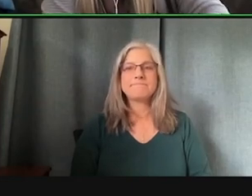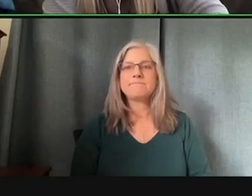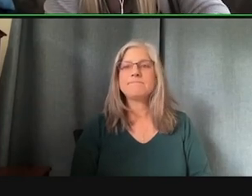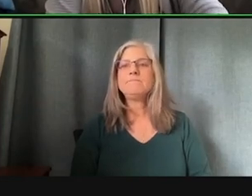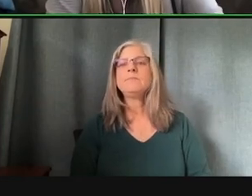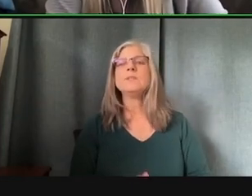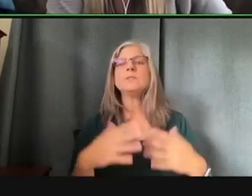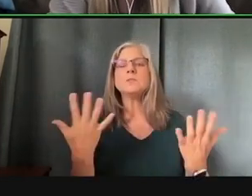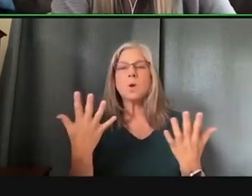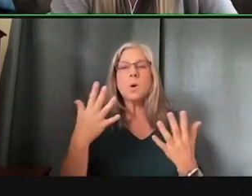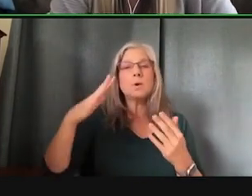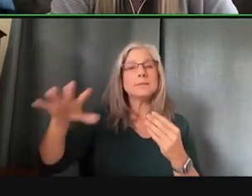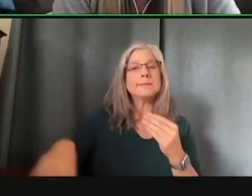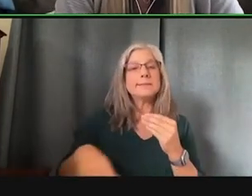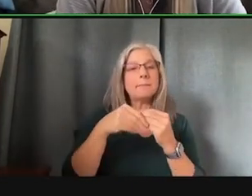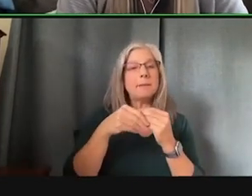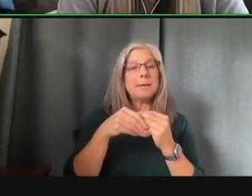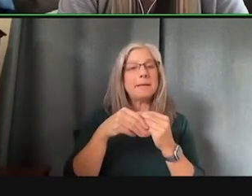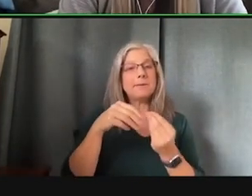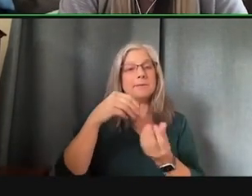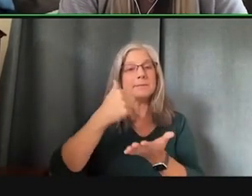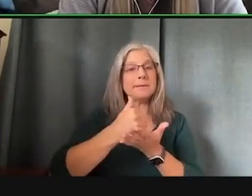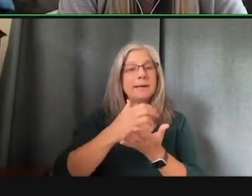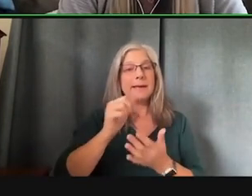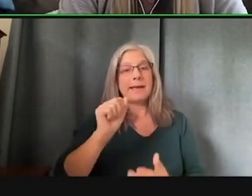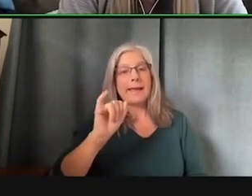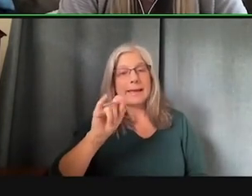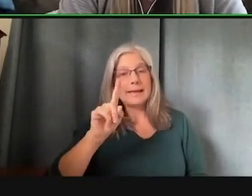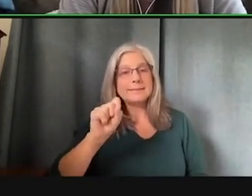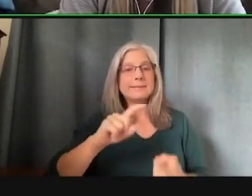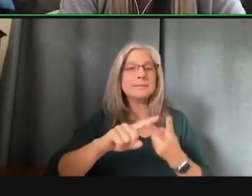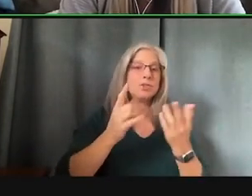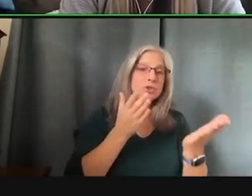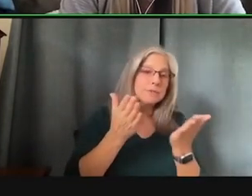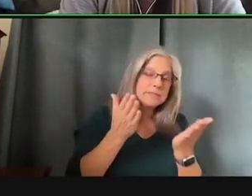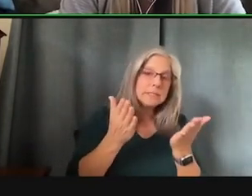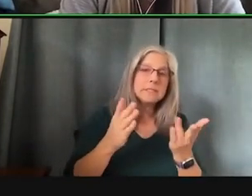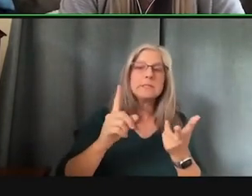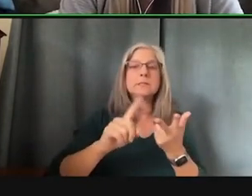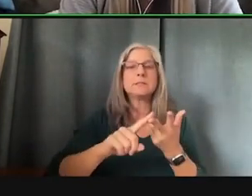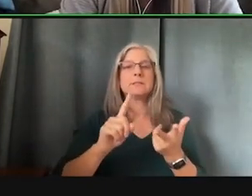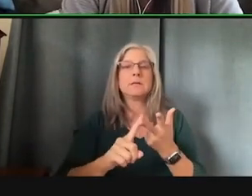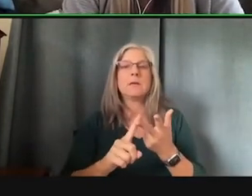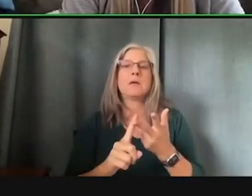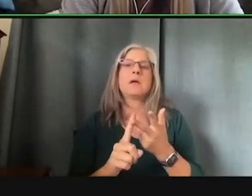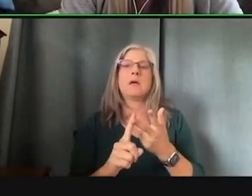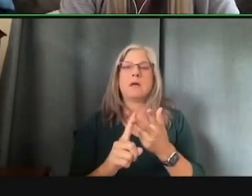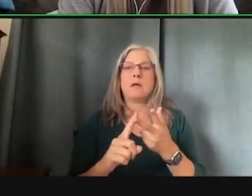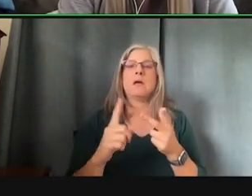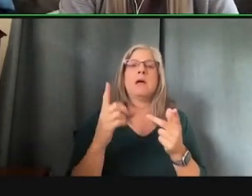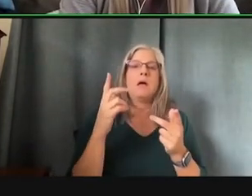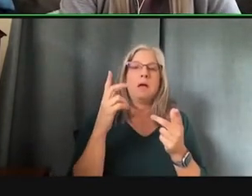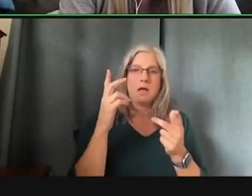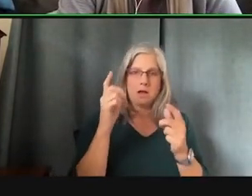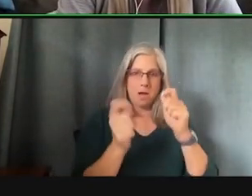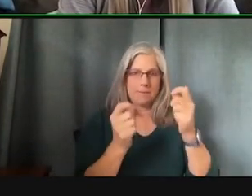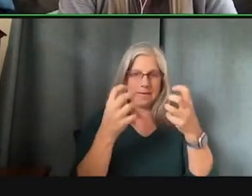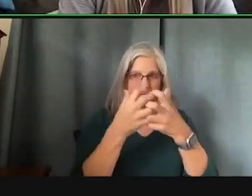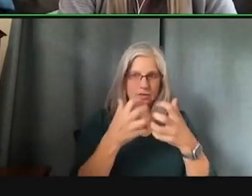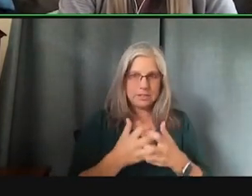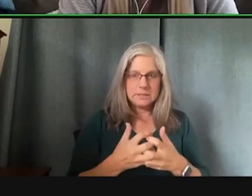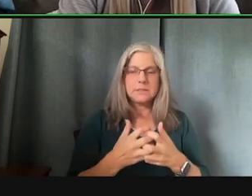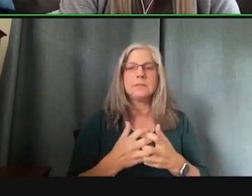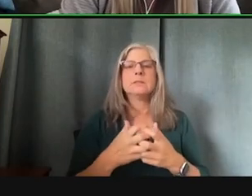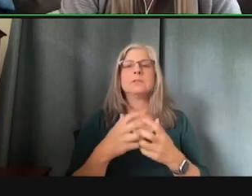So supplemental aids and services, program accommodations, modifications, and supports. This is a